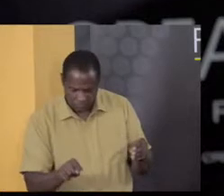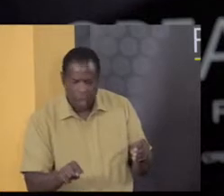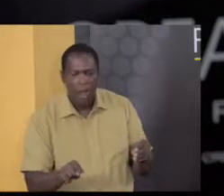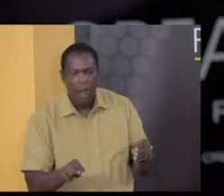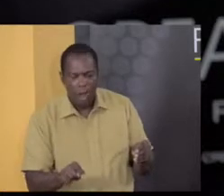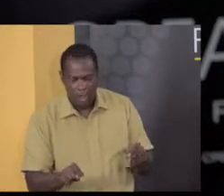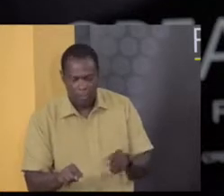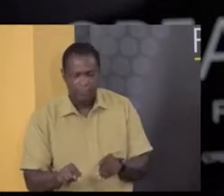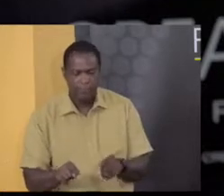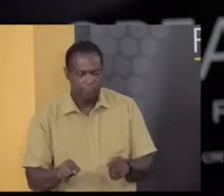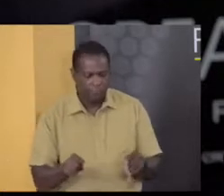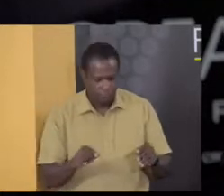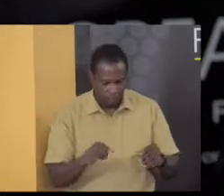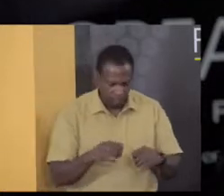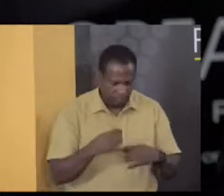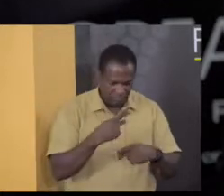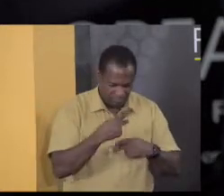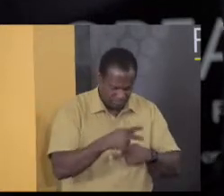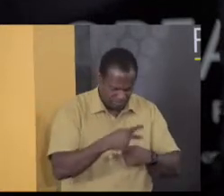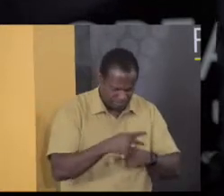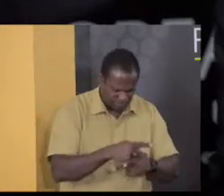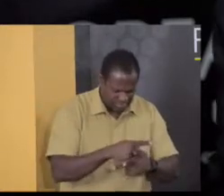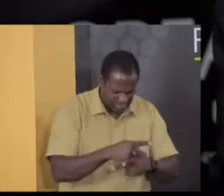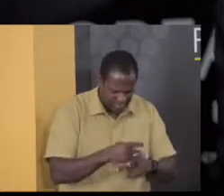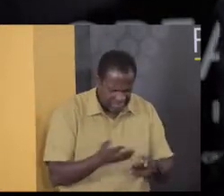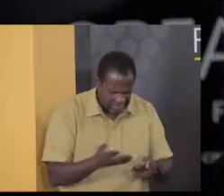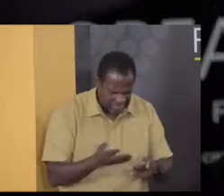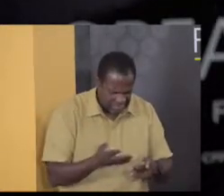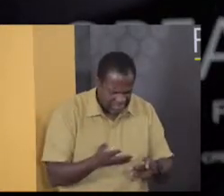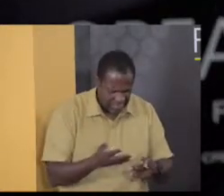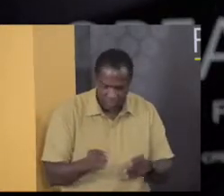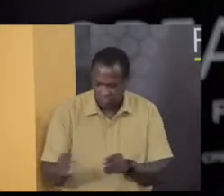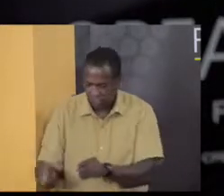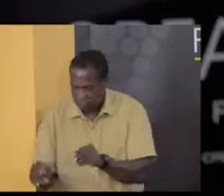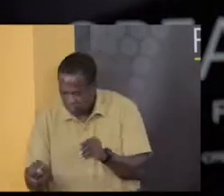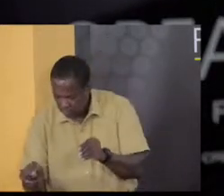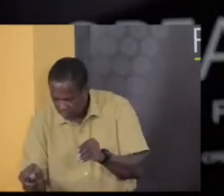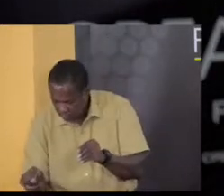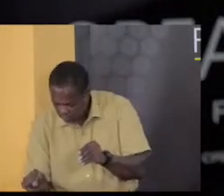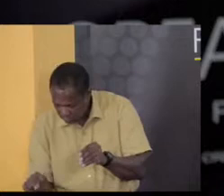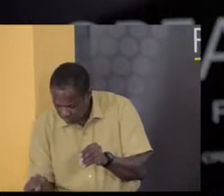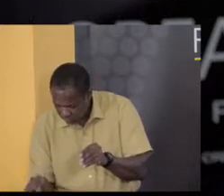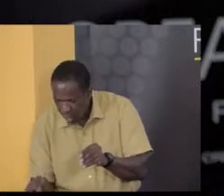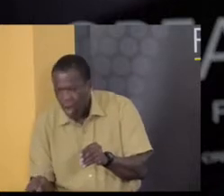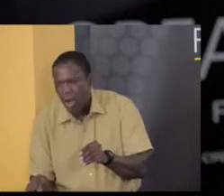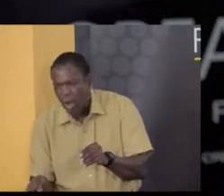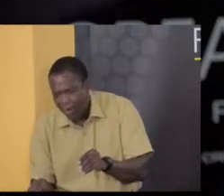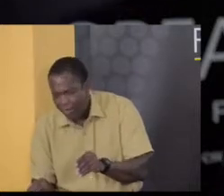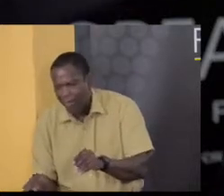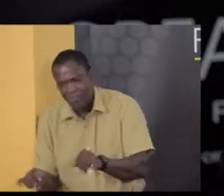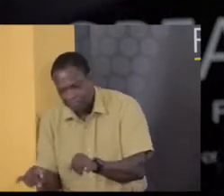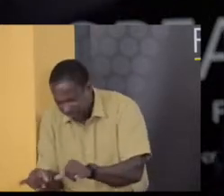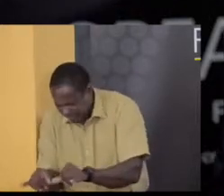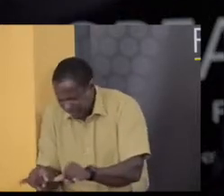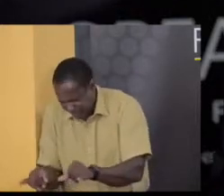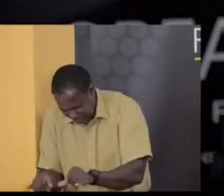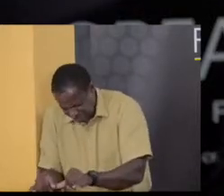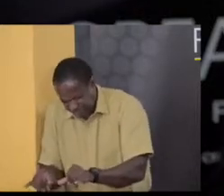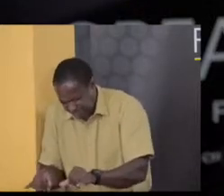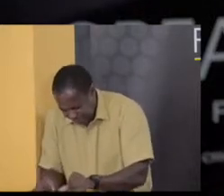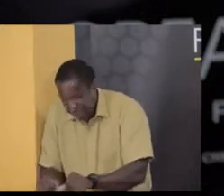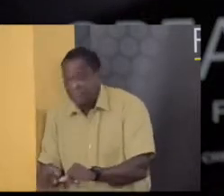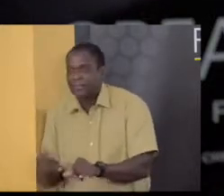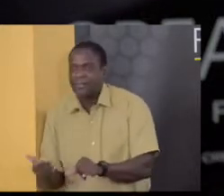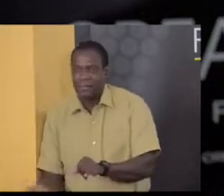inch wide, it's there. Don't think that, oh, a belt loop is standard and every manufacturer should know.